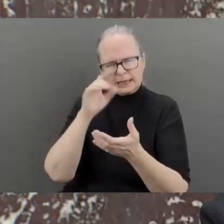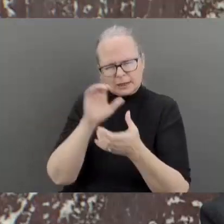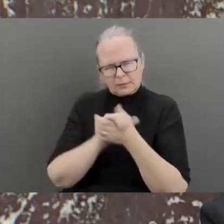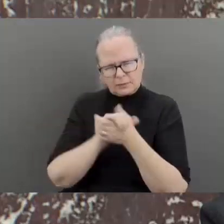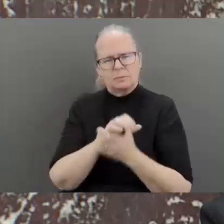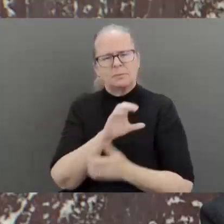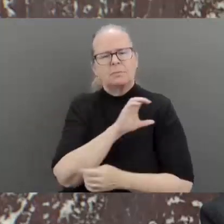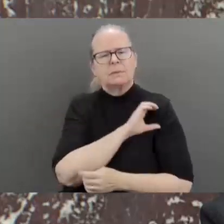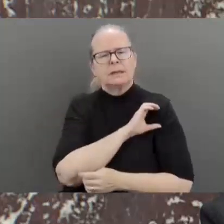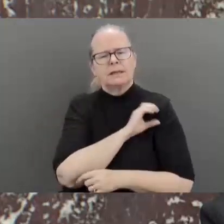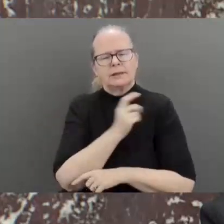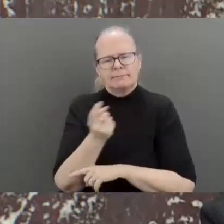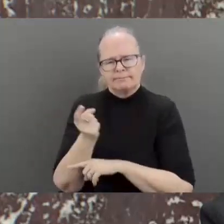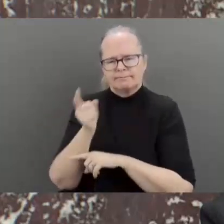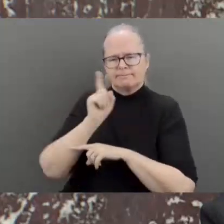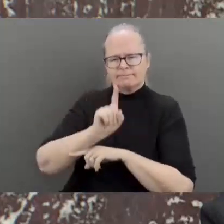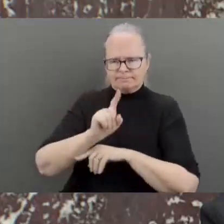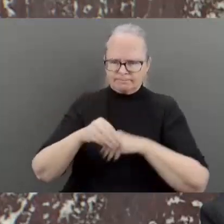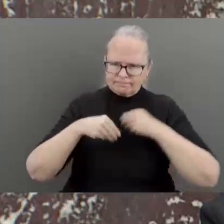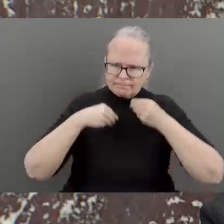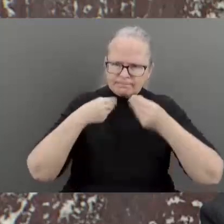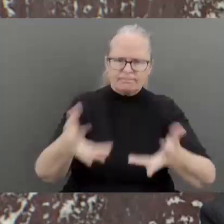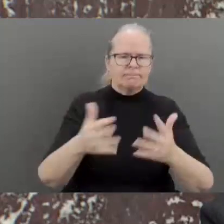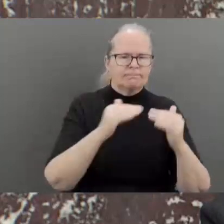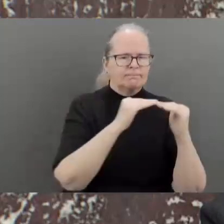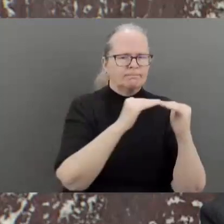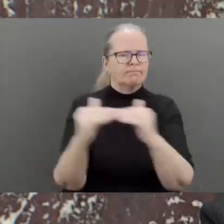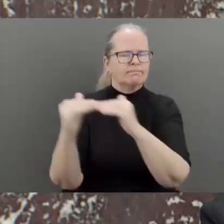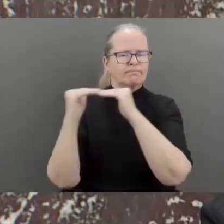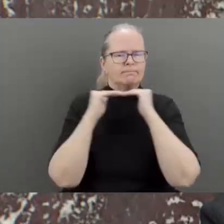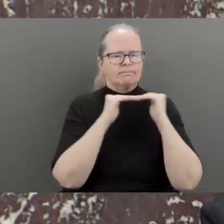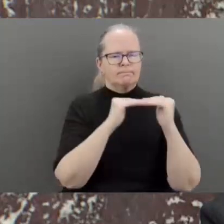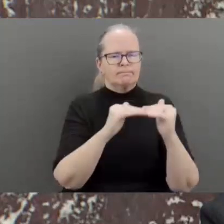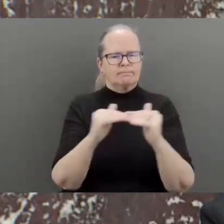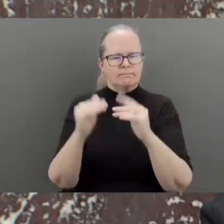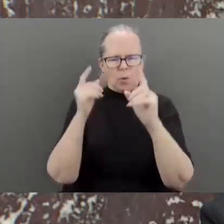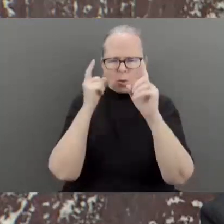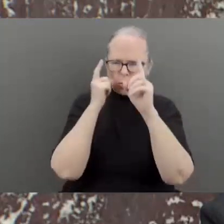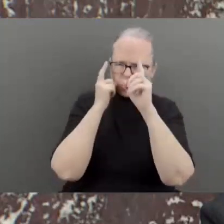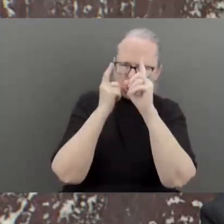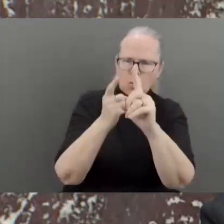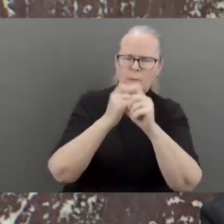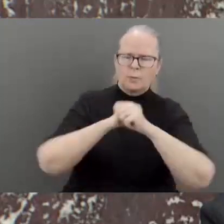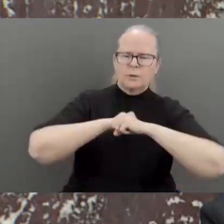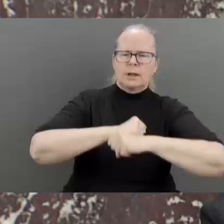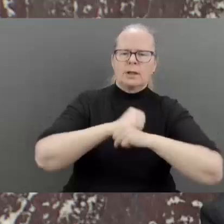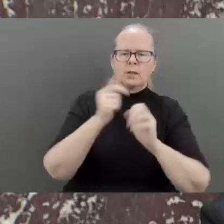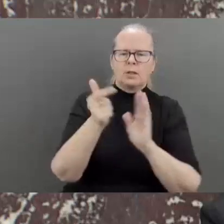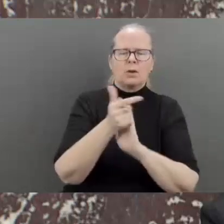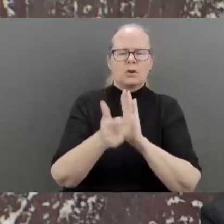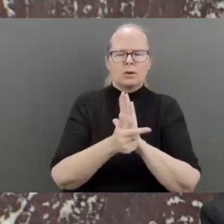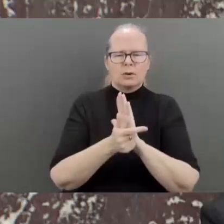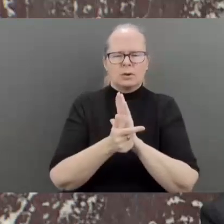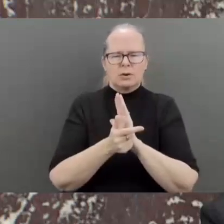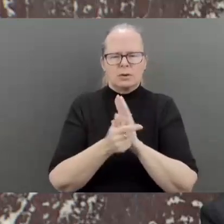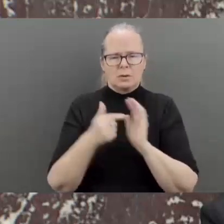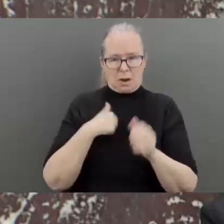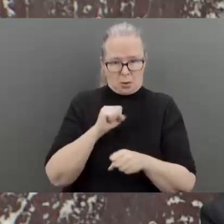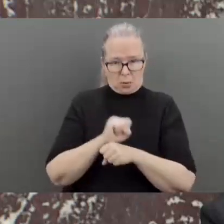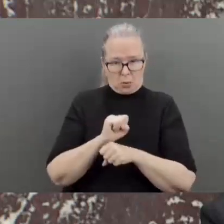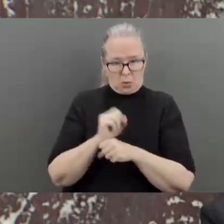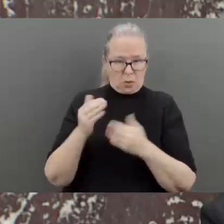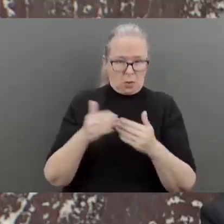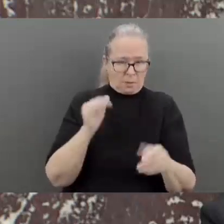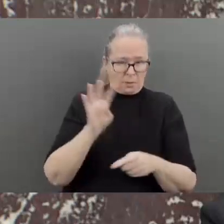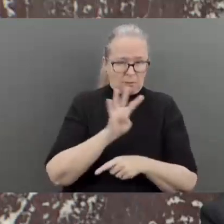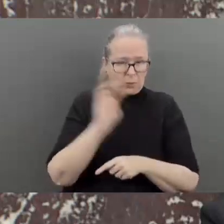this country, and I worked almost 40 years to do that. What has changed is, to some degree,